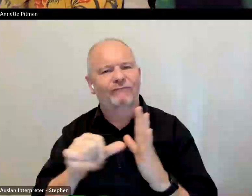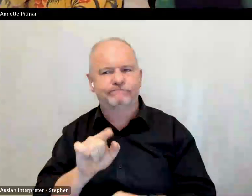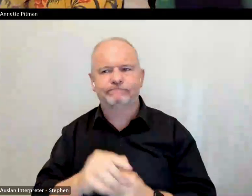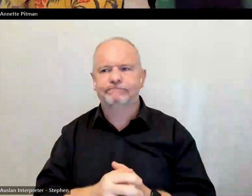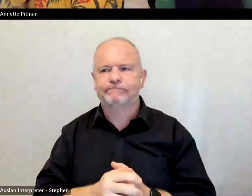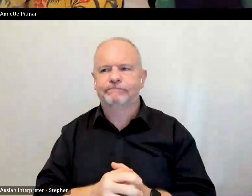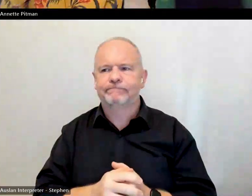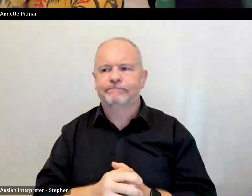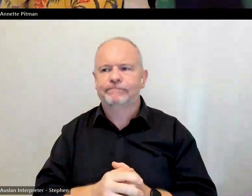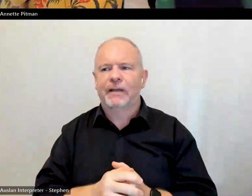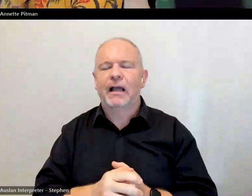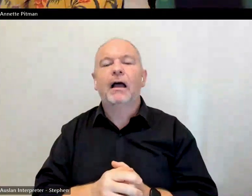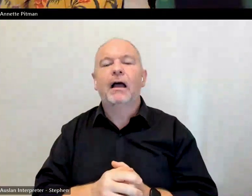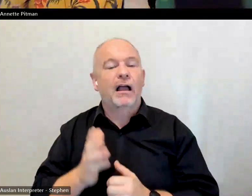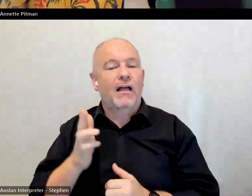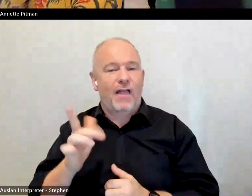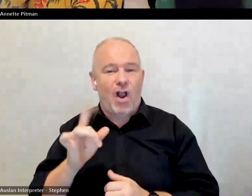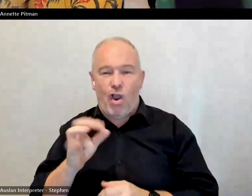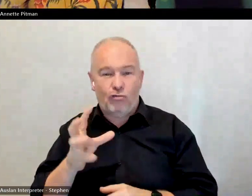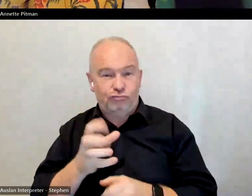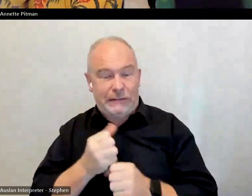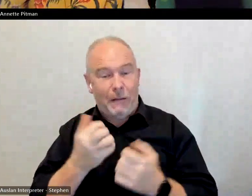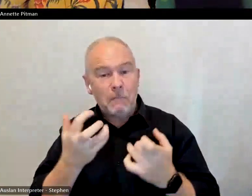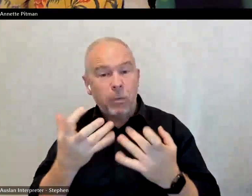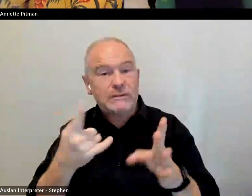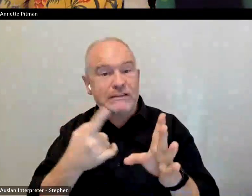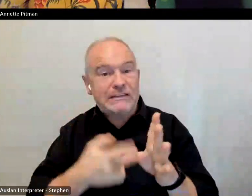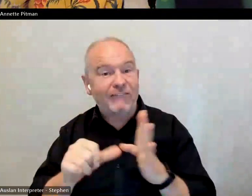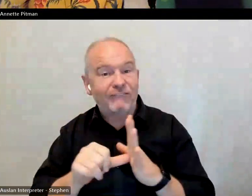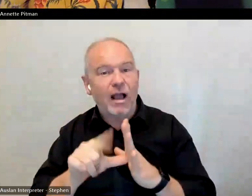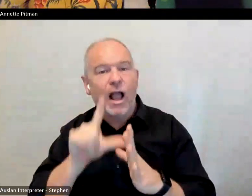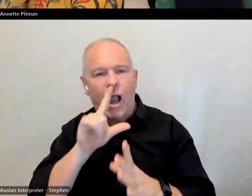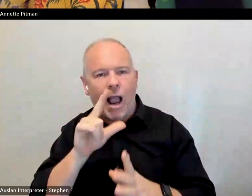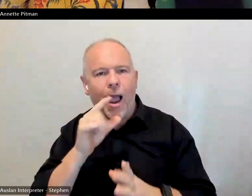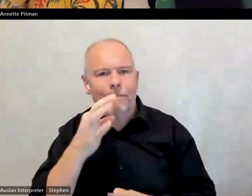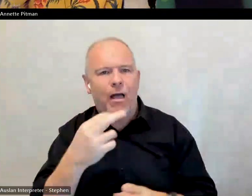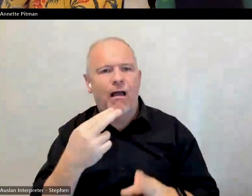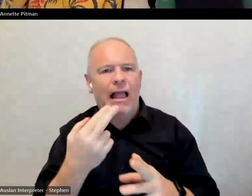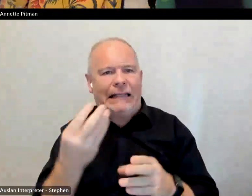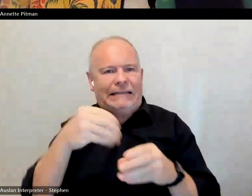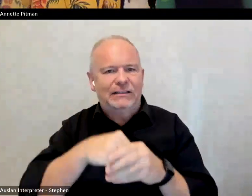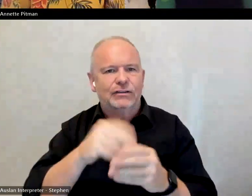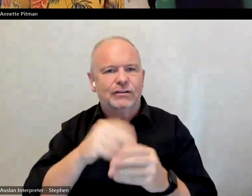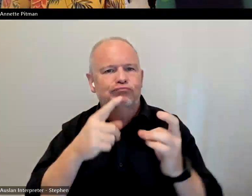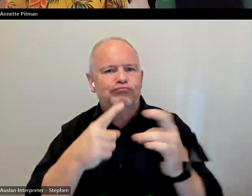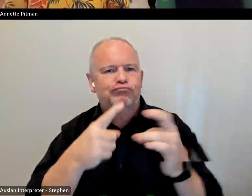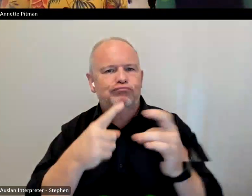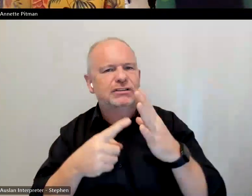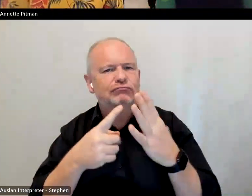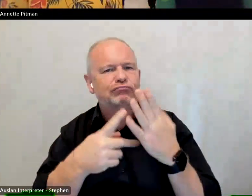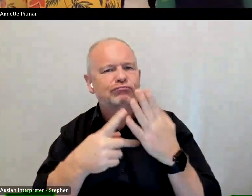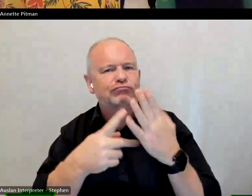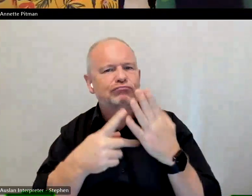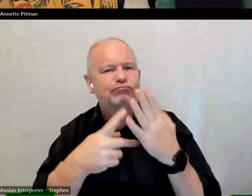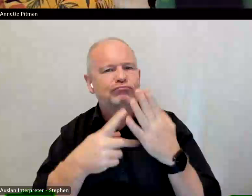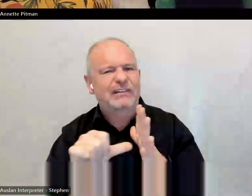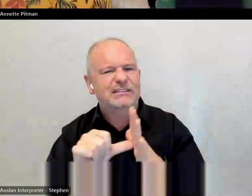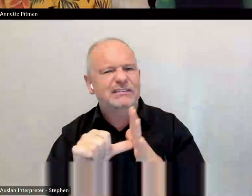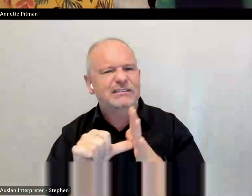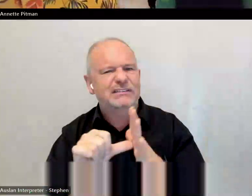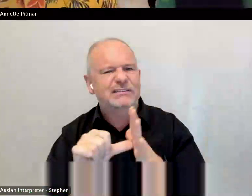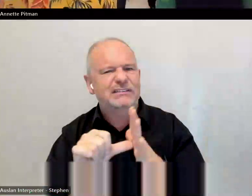If they are not in receipt of multi-year funding, they can apply into the priority project funding category. There's an opportunity